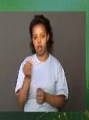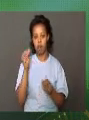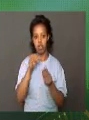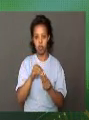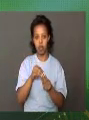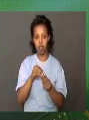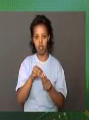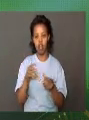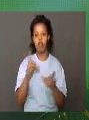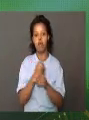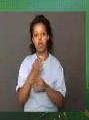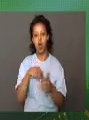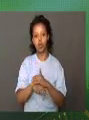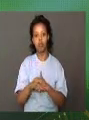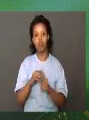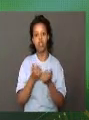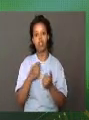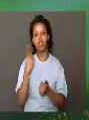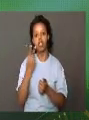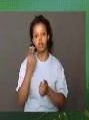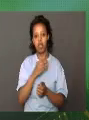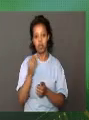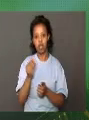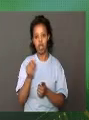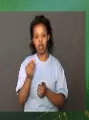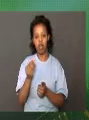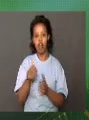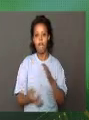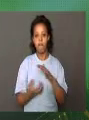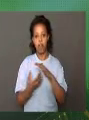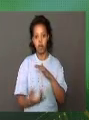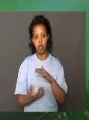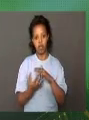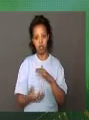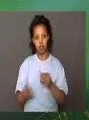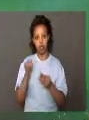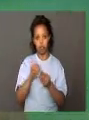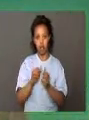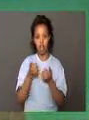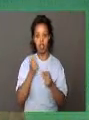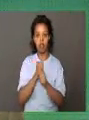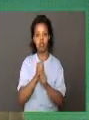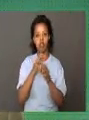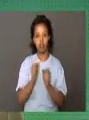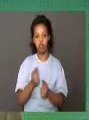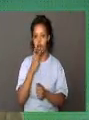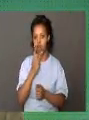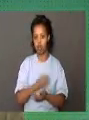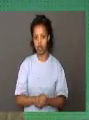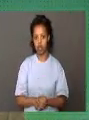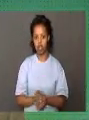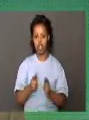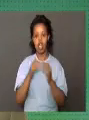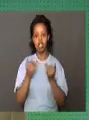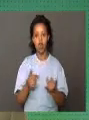of antibiotics, focusing on fermentation. As we have learned